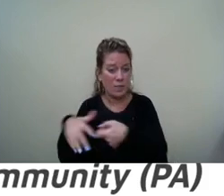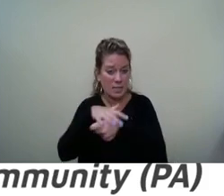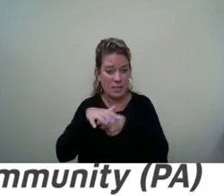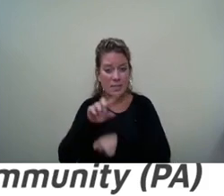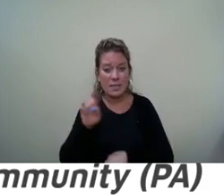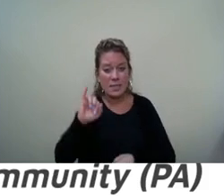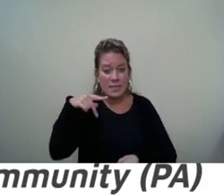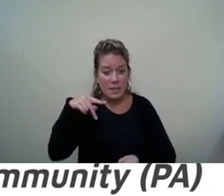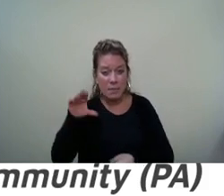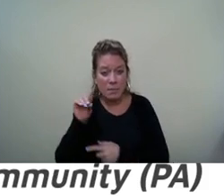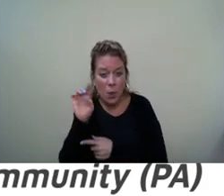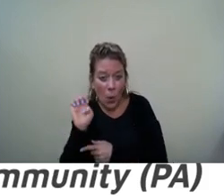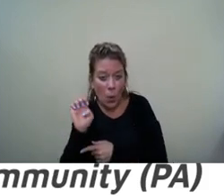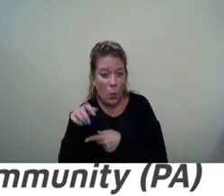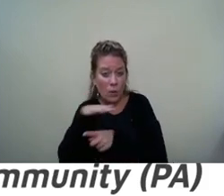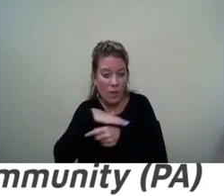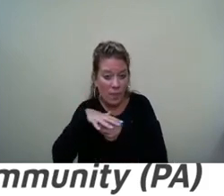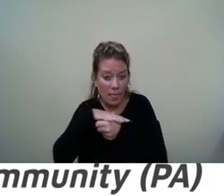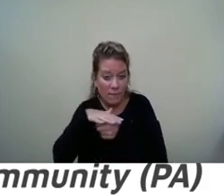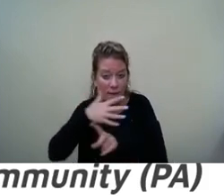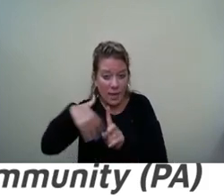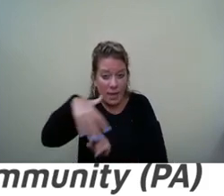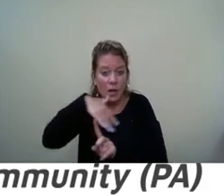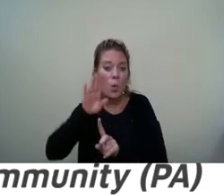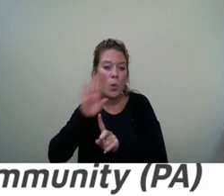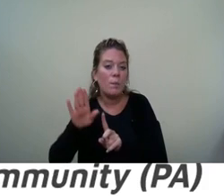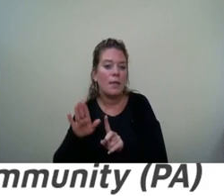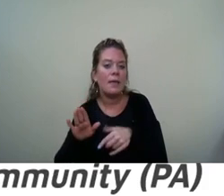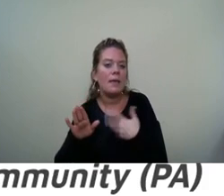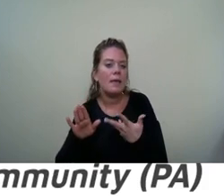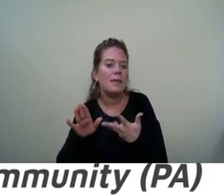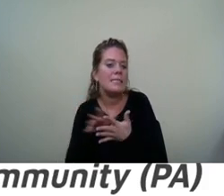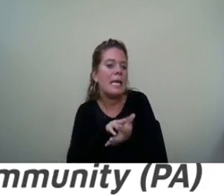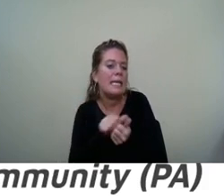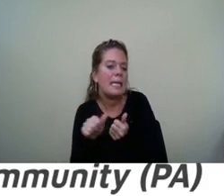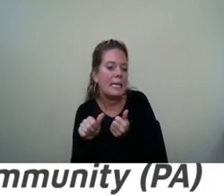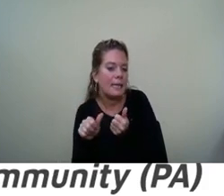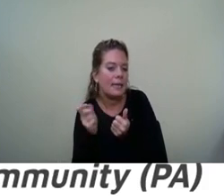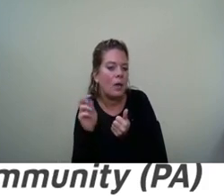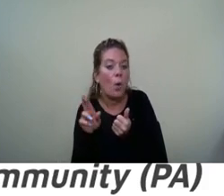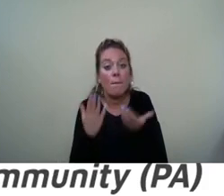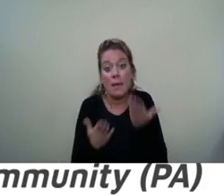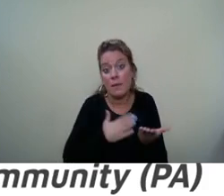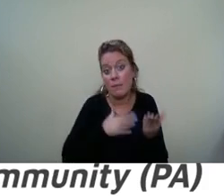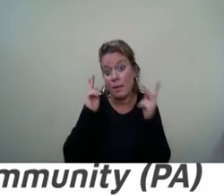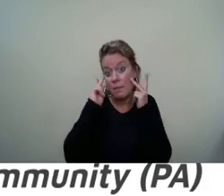in and the zip codes around them, would be tainted. Or maybe this is just my paranoia. And it